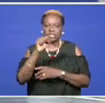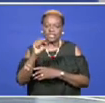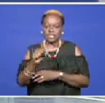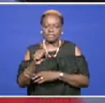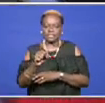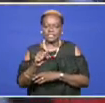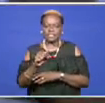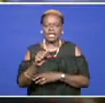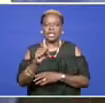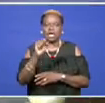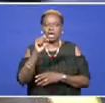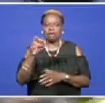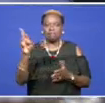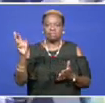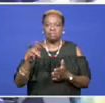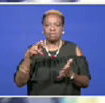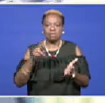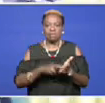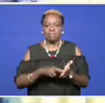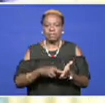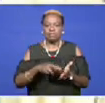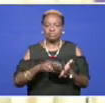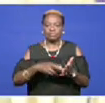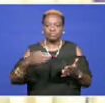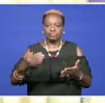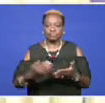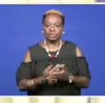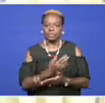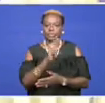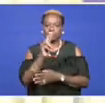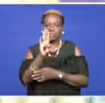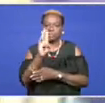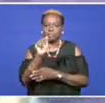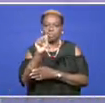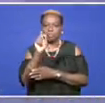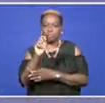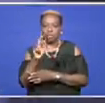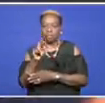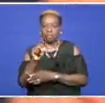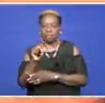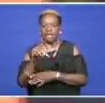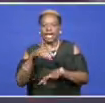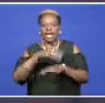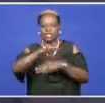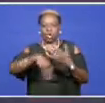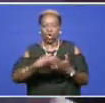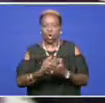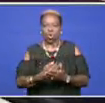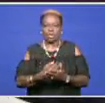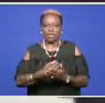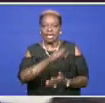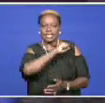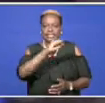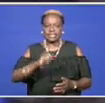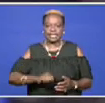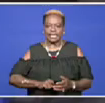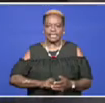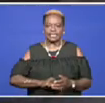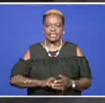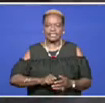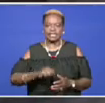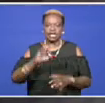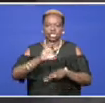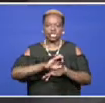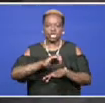Commission yesterday during its annual Father's Day Award ceremony and social at the All Saints Parish Hall in South Beach.